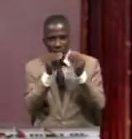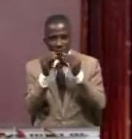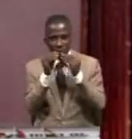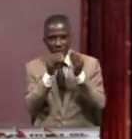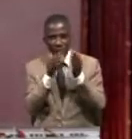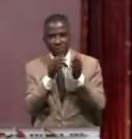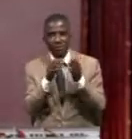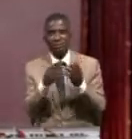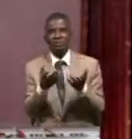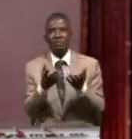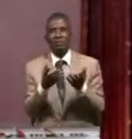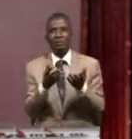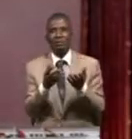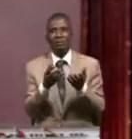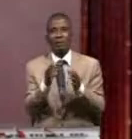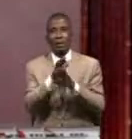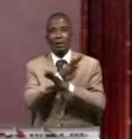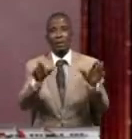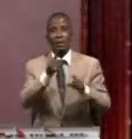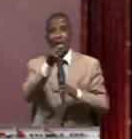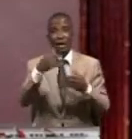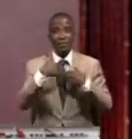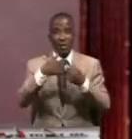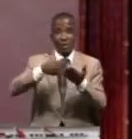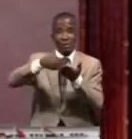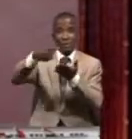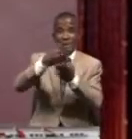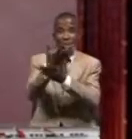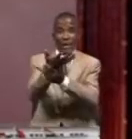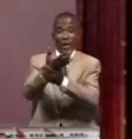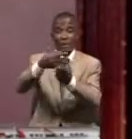Which does not have your signature.